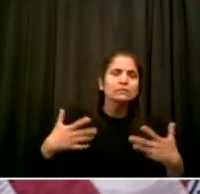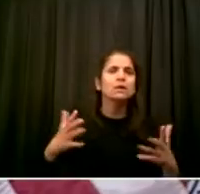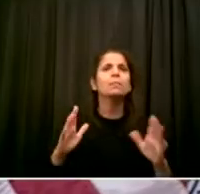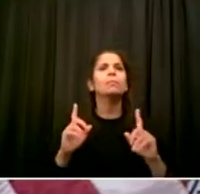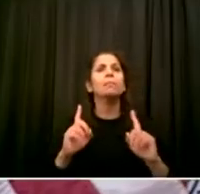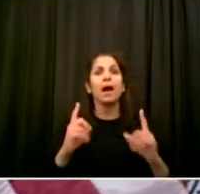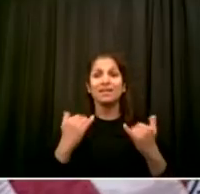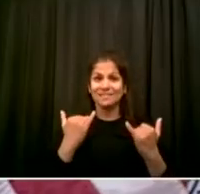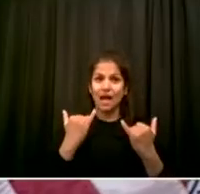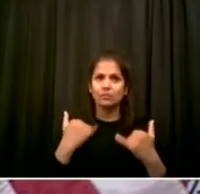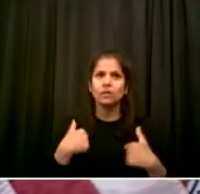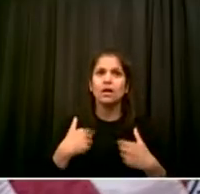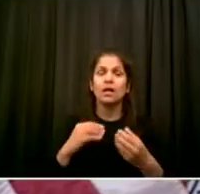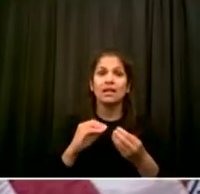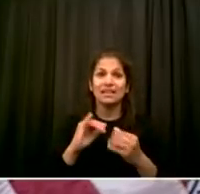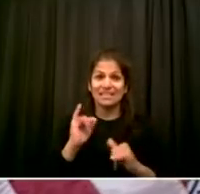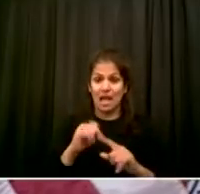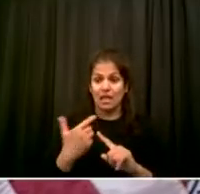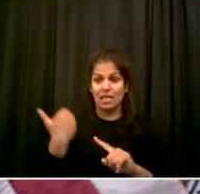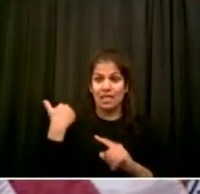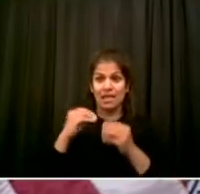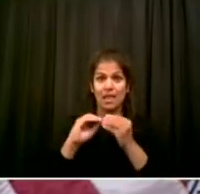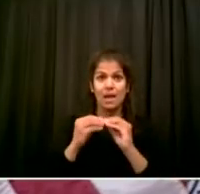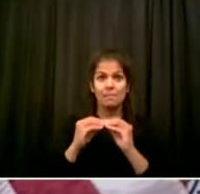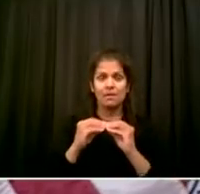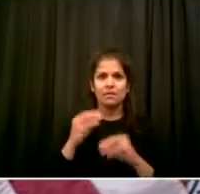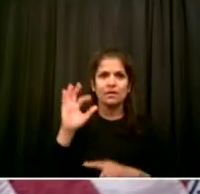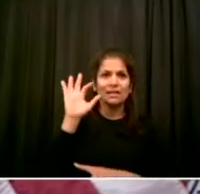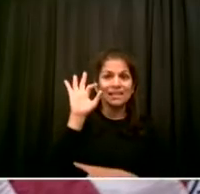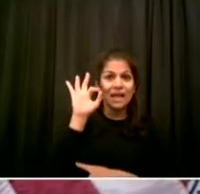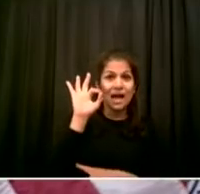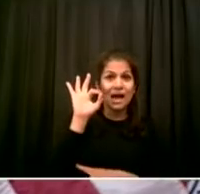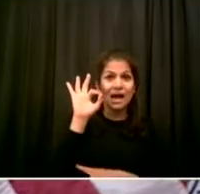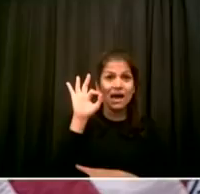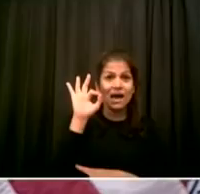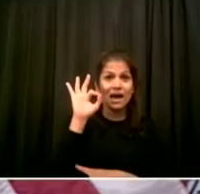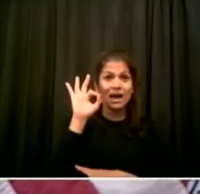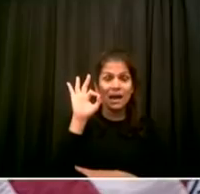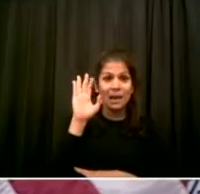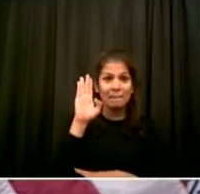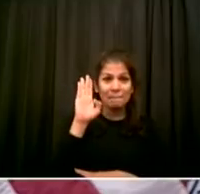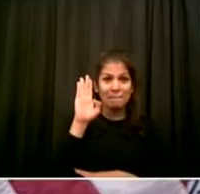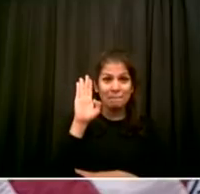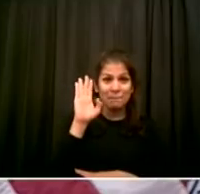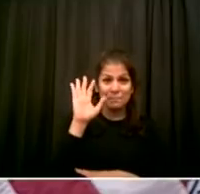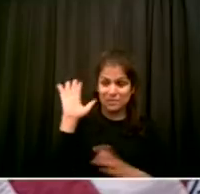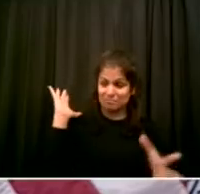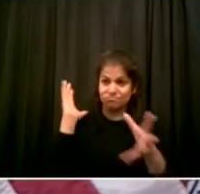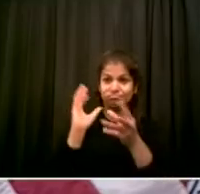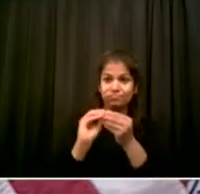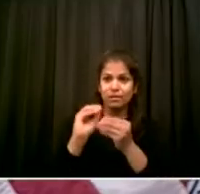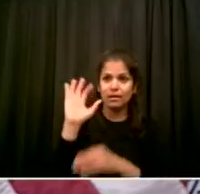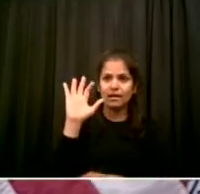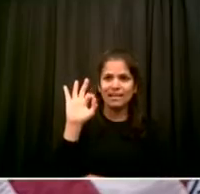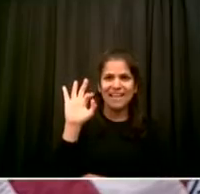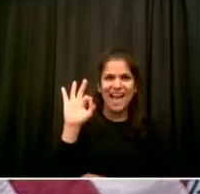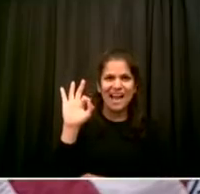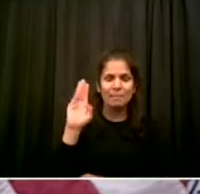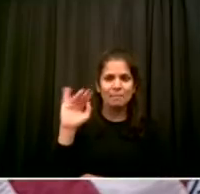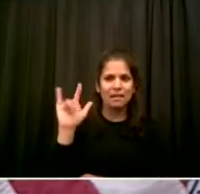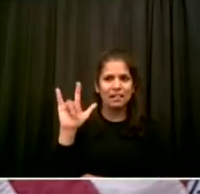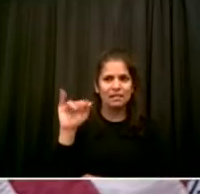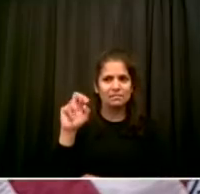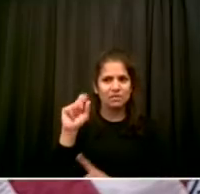hole between the current fiscal year and the one that begins July 1st. $9 billion, and we